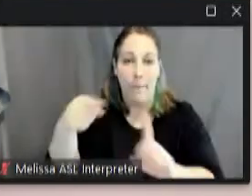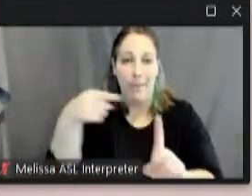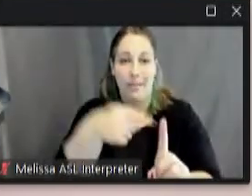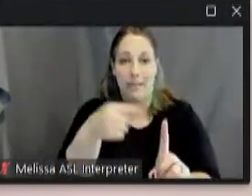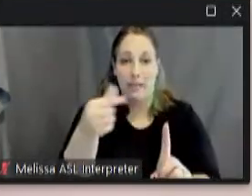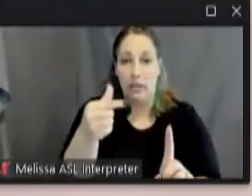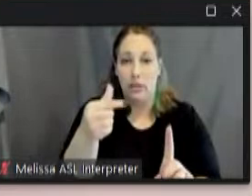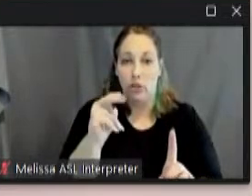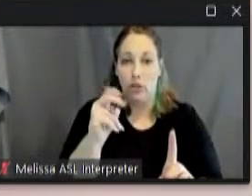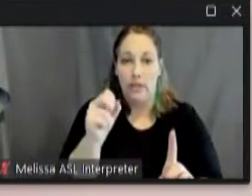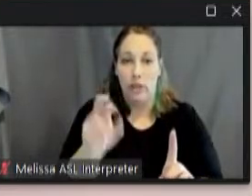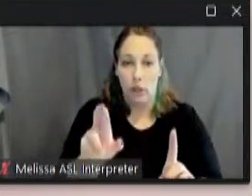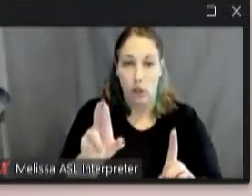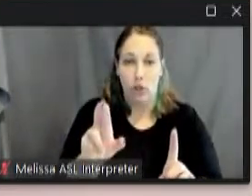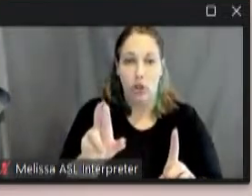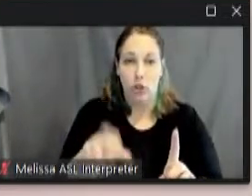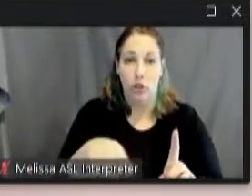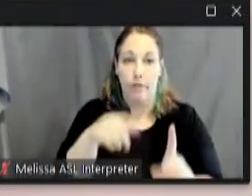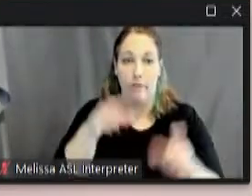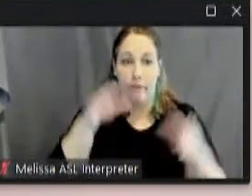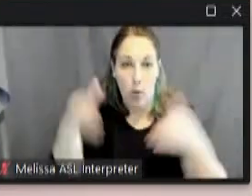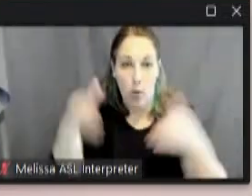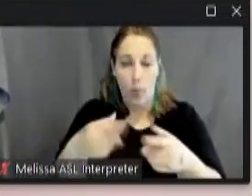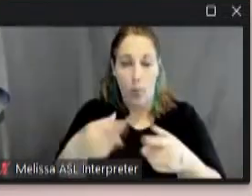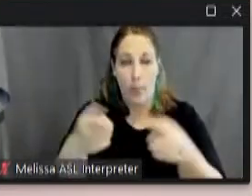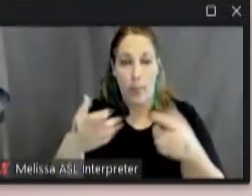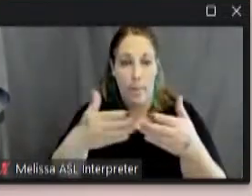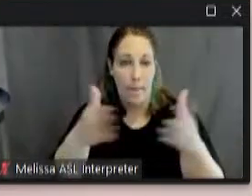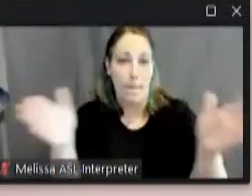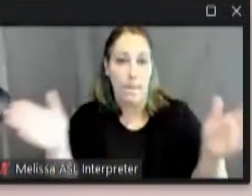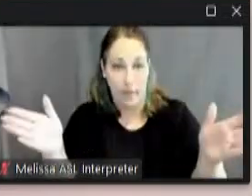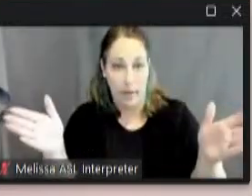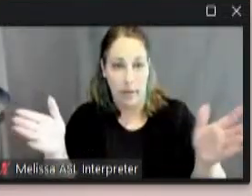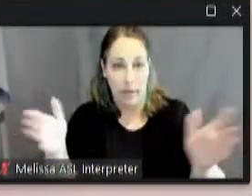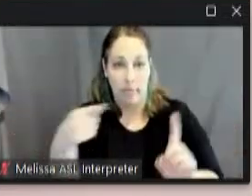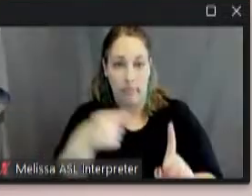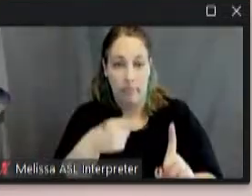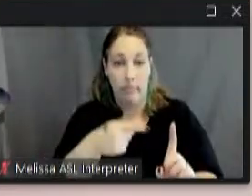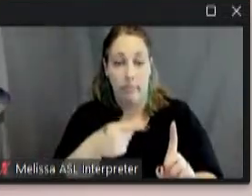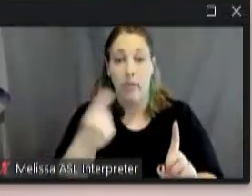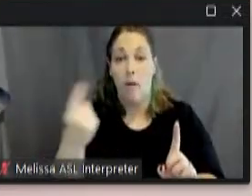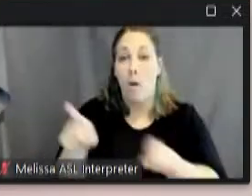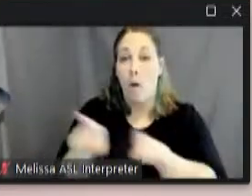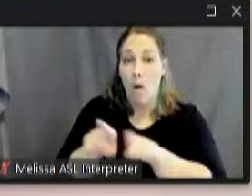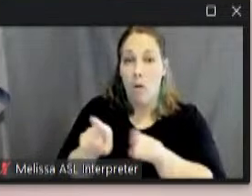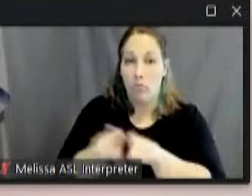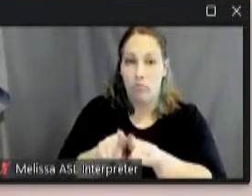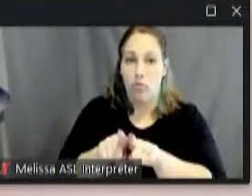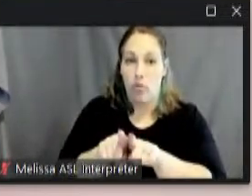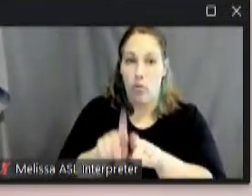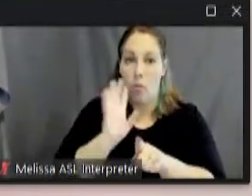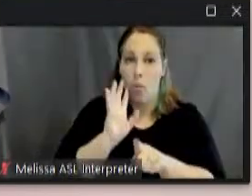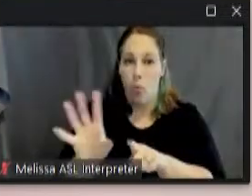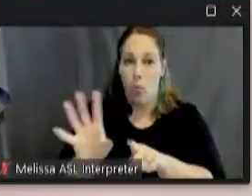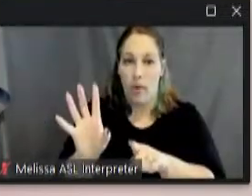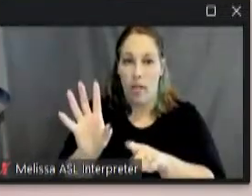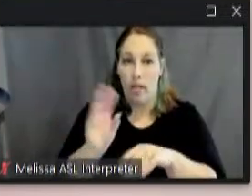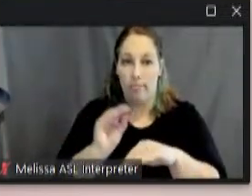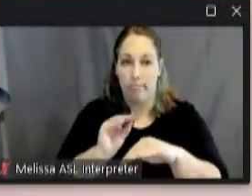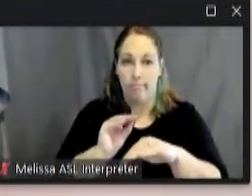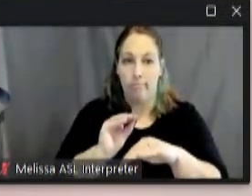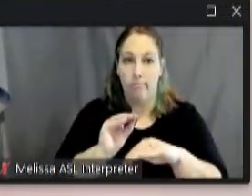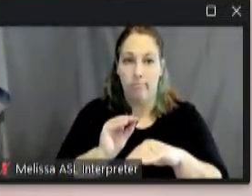sphere. It also tells all municipal entities and